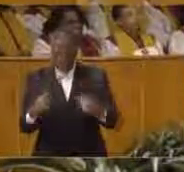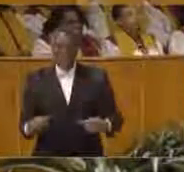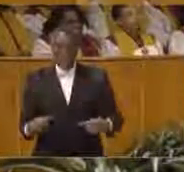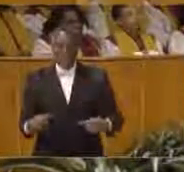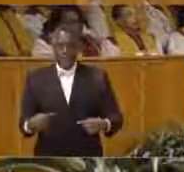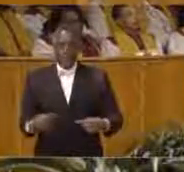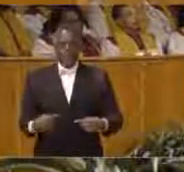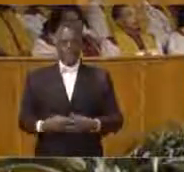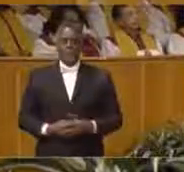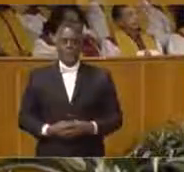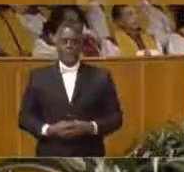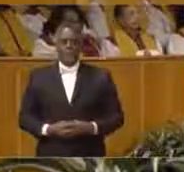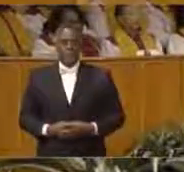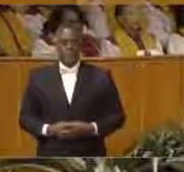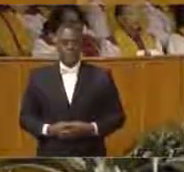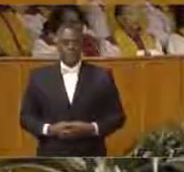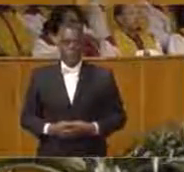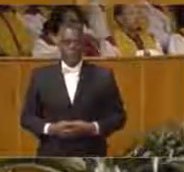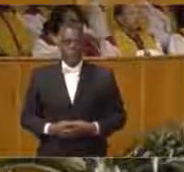were encouraged to give.